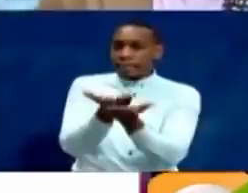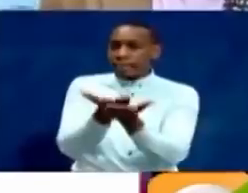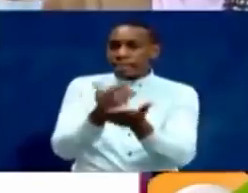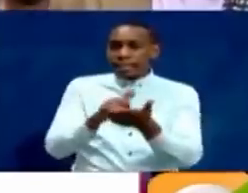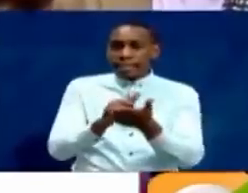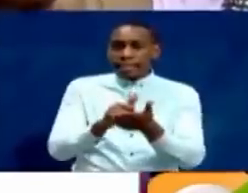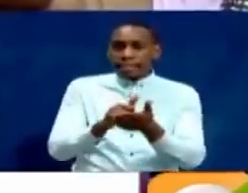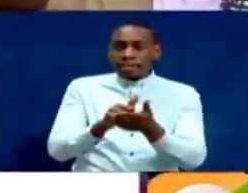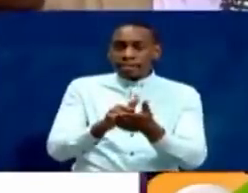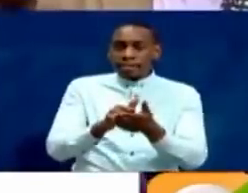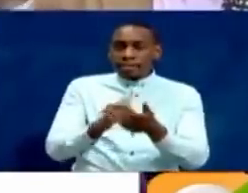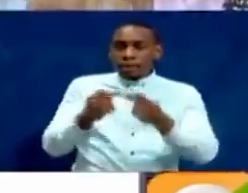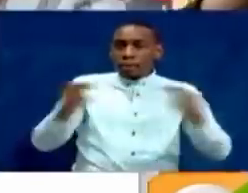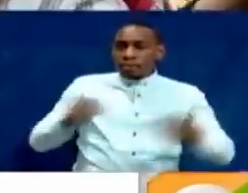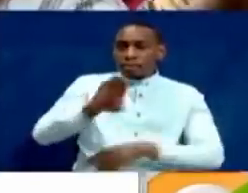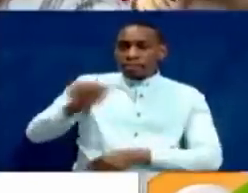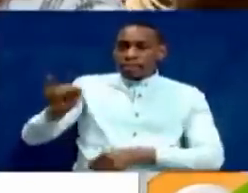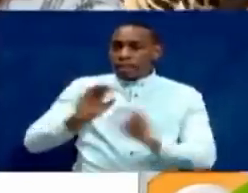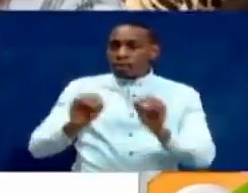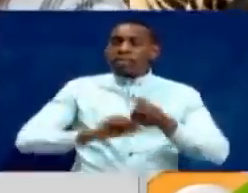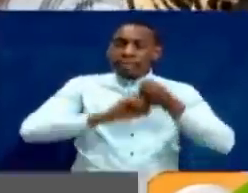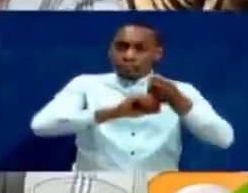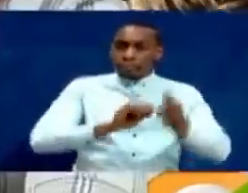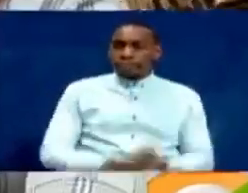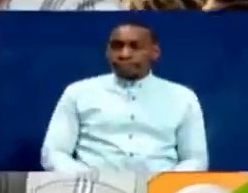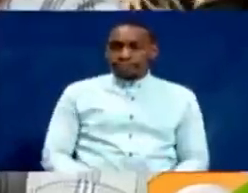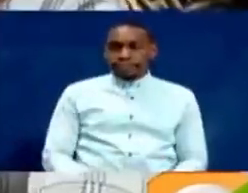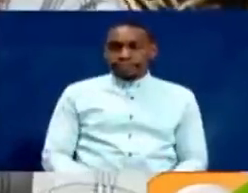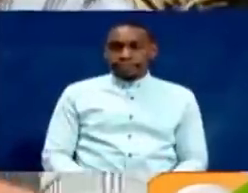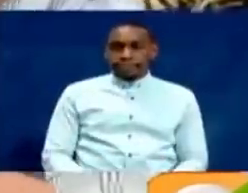musipige BBI tu support. Samogina, Citizen TV, Nairobi.